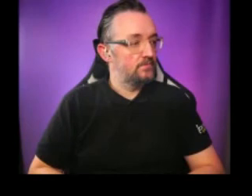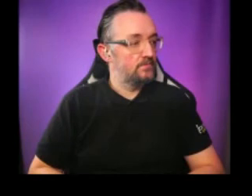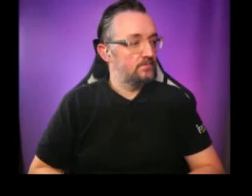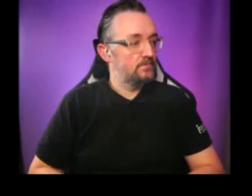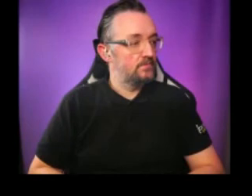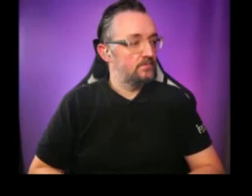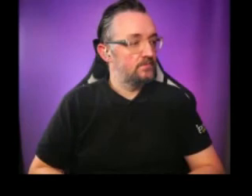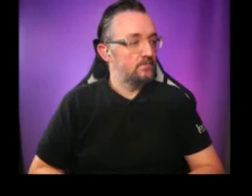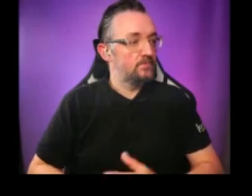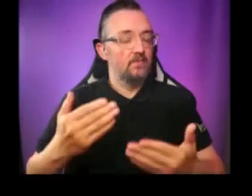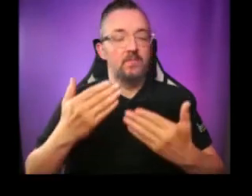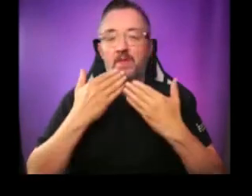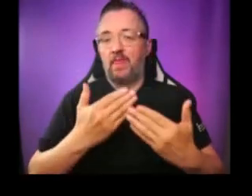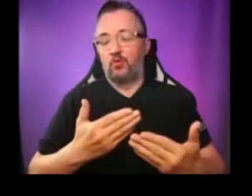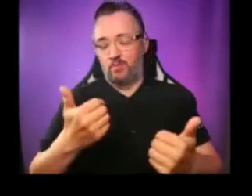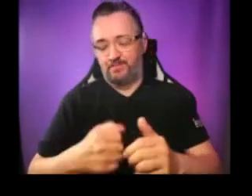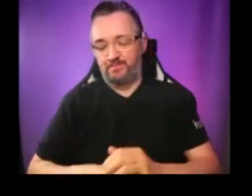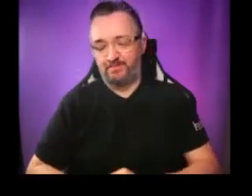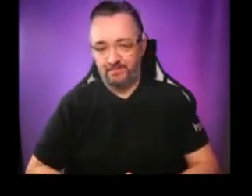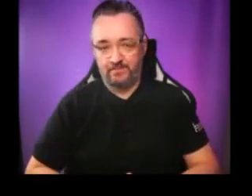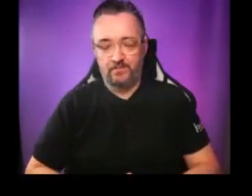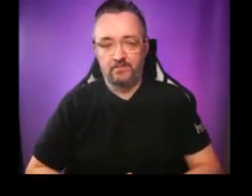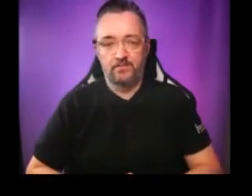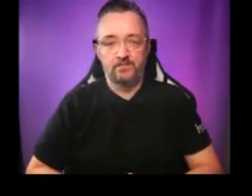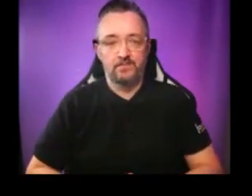Thanks very much, Jenny.